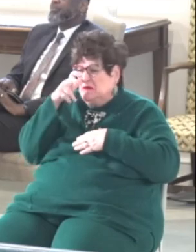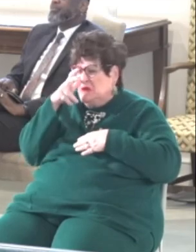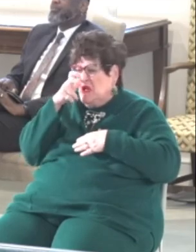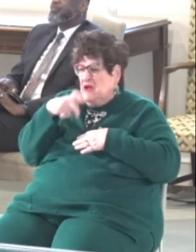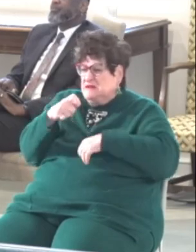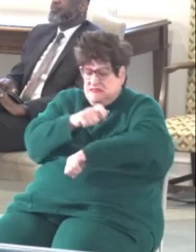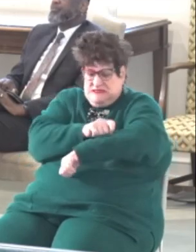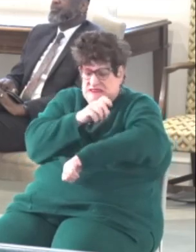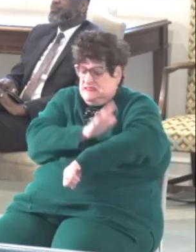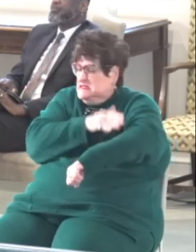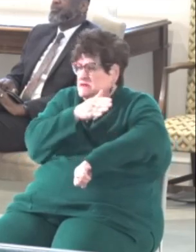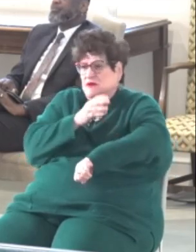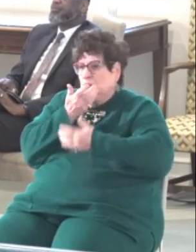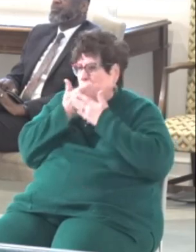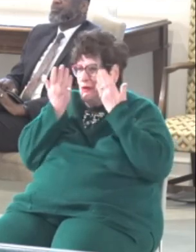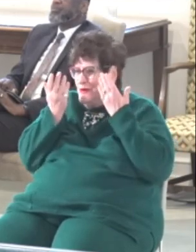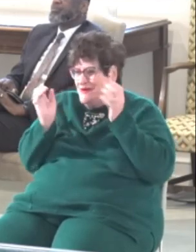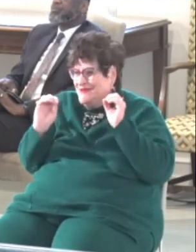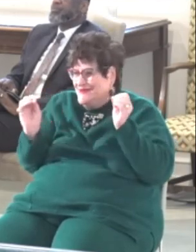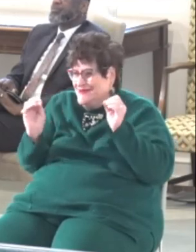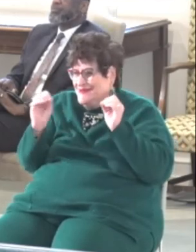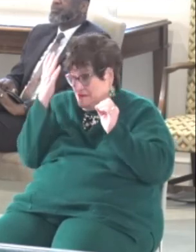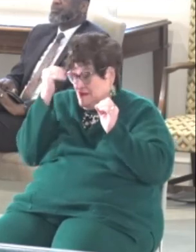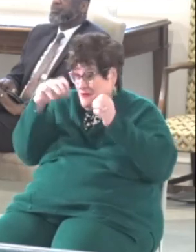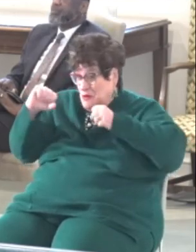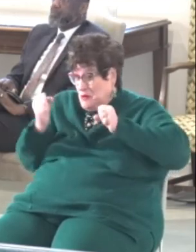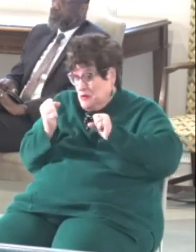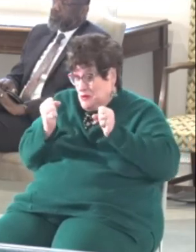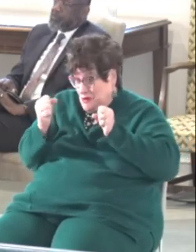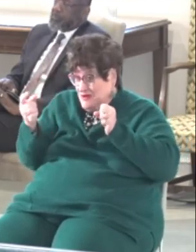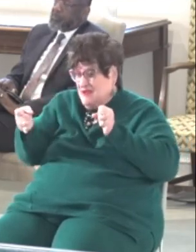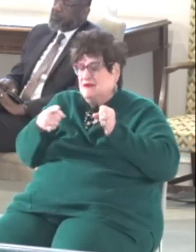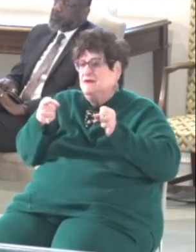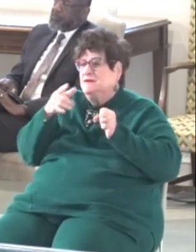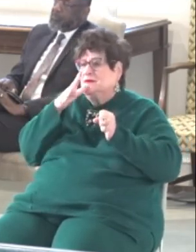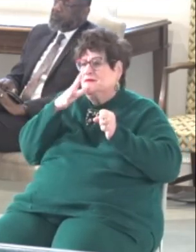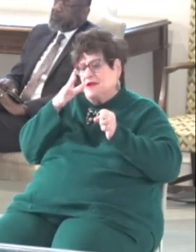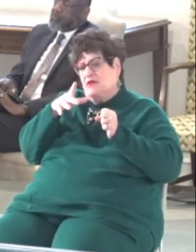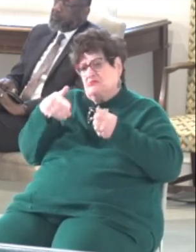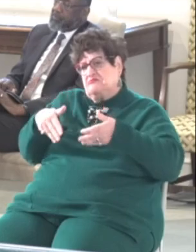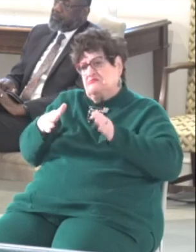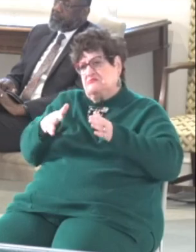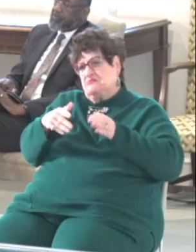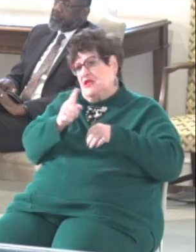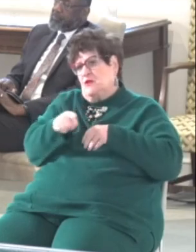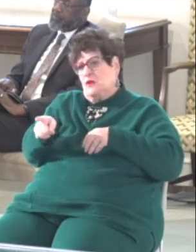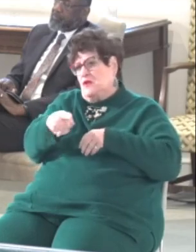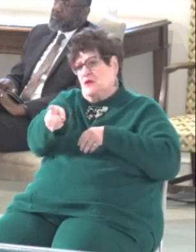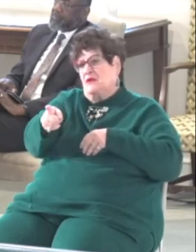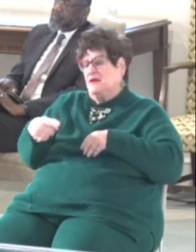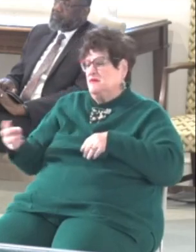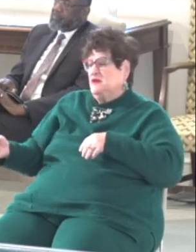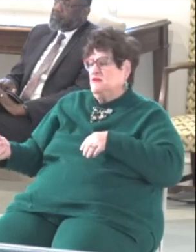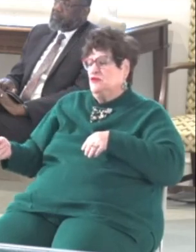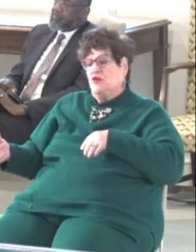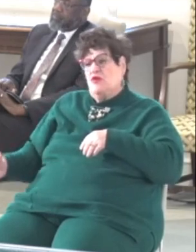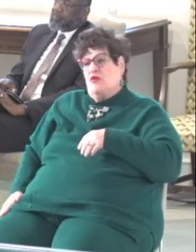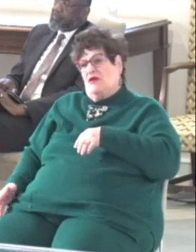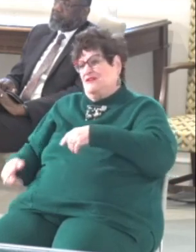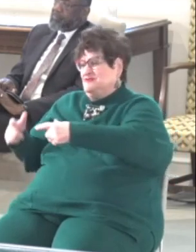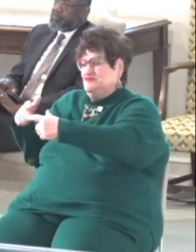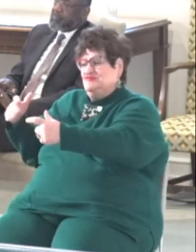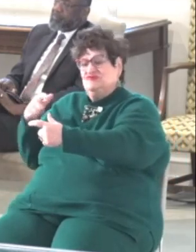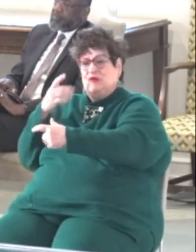ticks. My mom would allow us to roam for hours as long as we had one of our dogs. I always took my golden retriever,